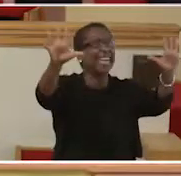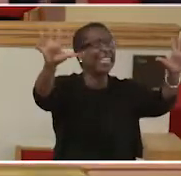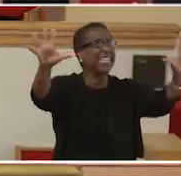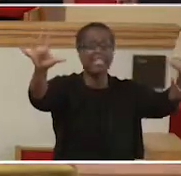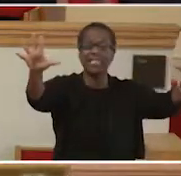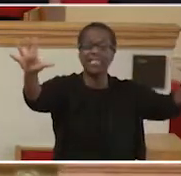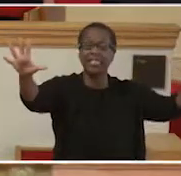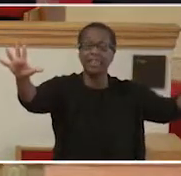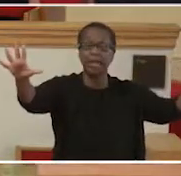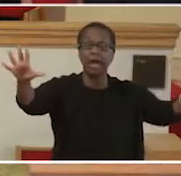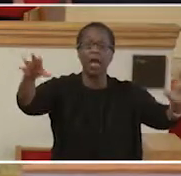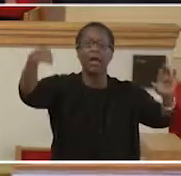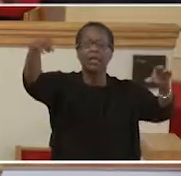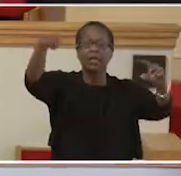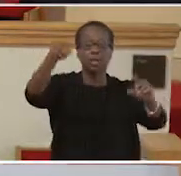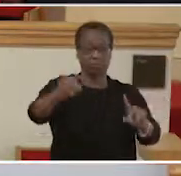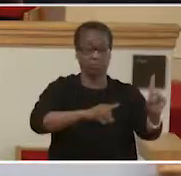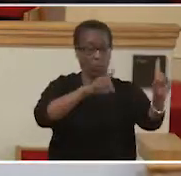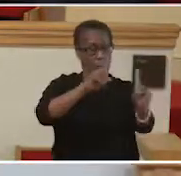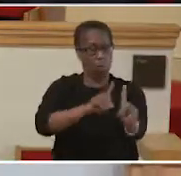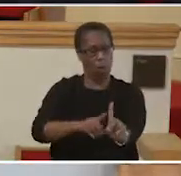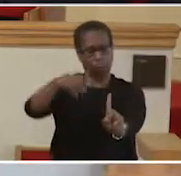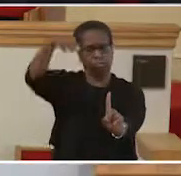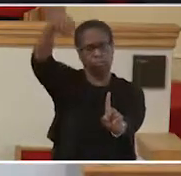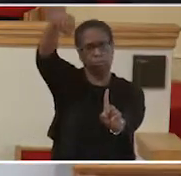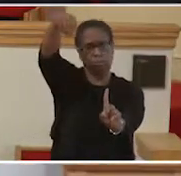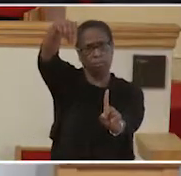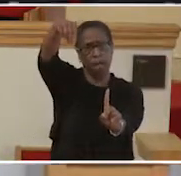the beautiful light.